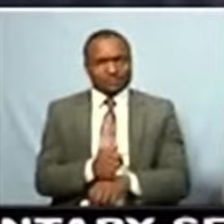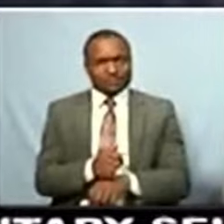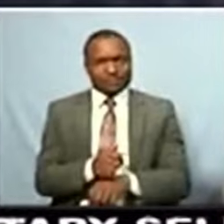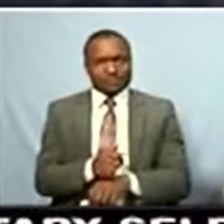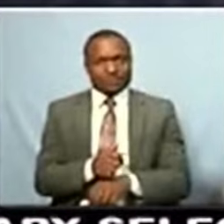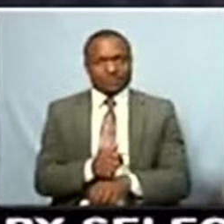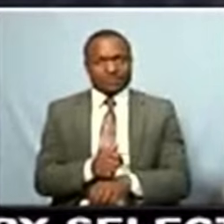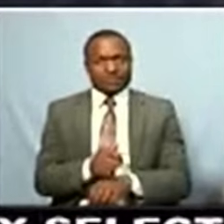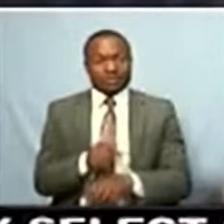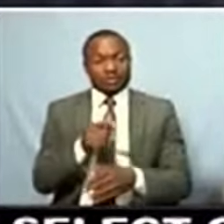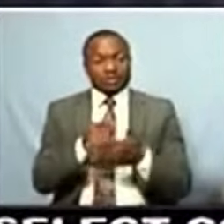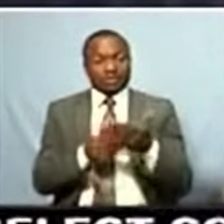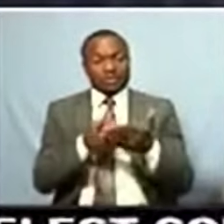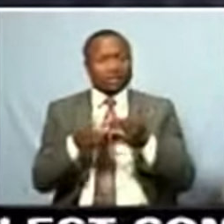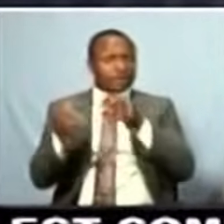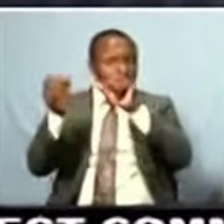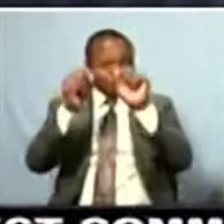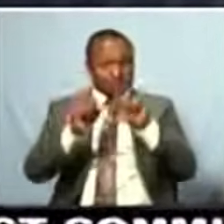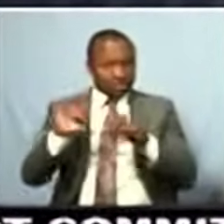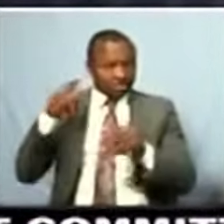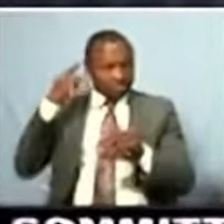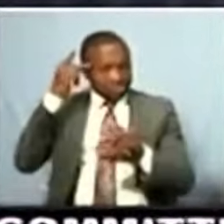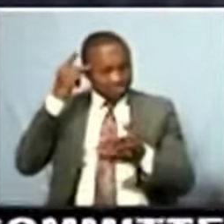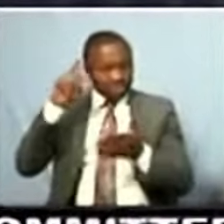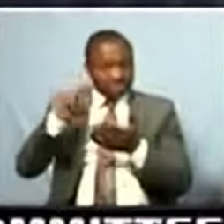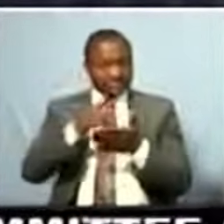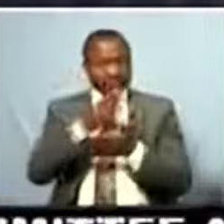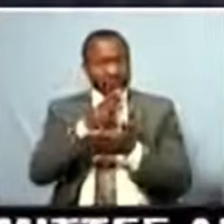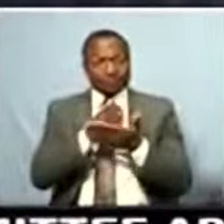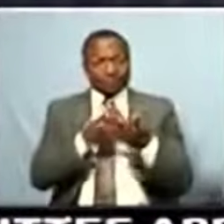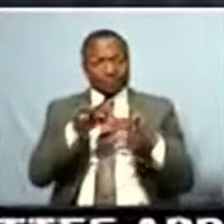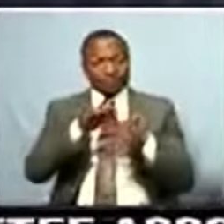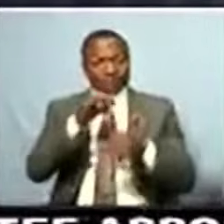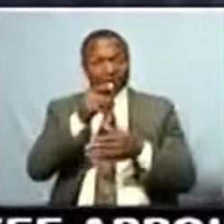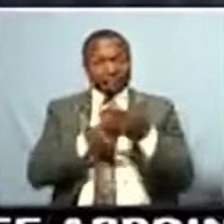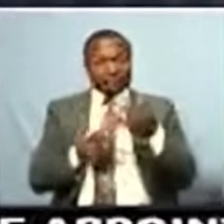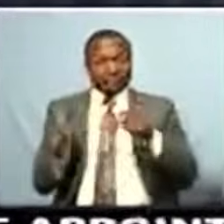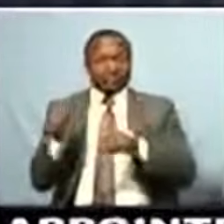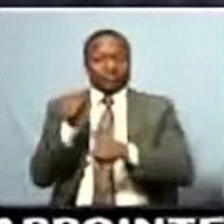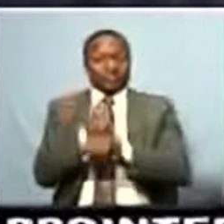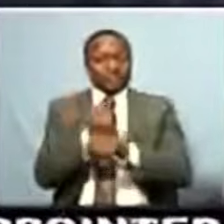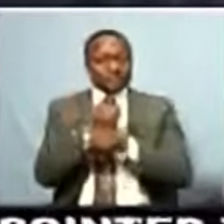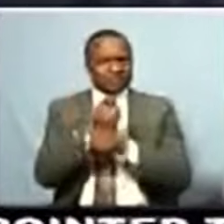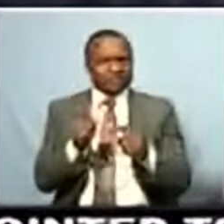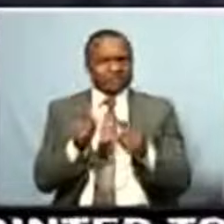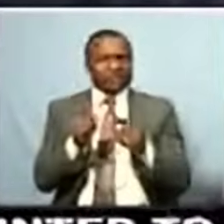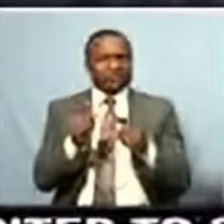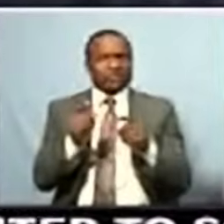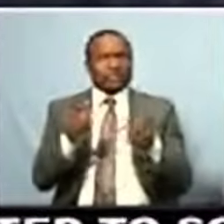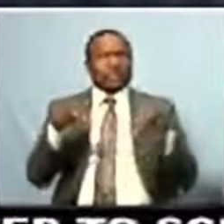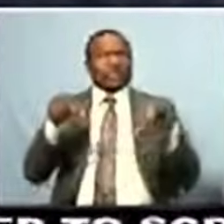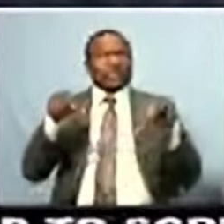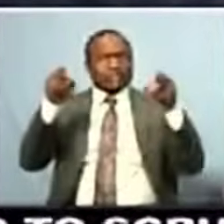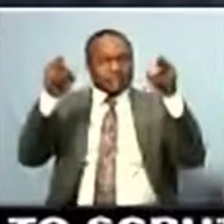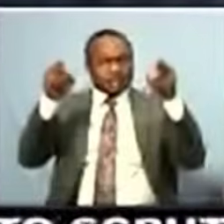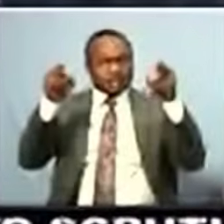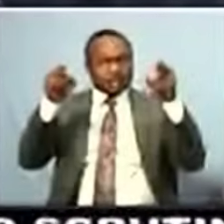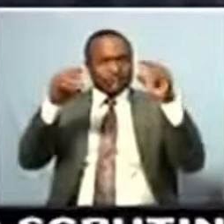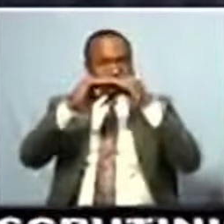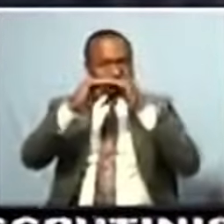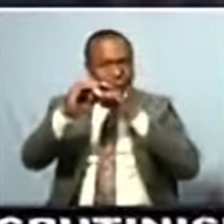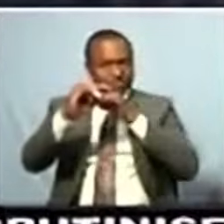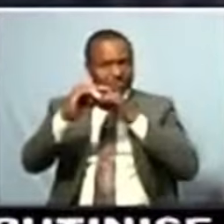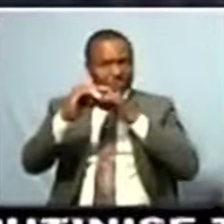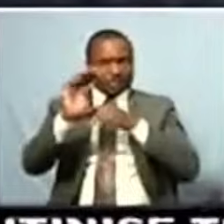mean, these structures within political parties differ. You find sometimes, what if the appointment is just by the top, where maybe only 4